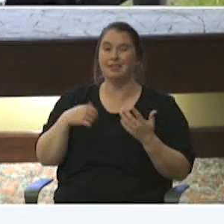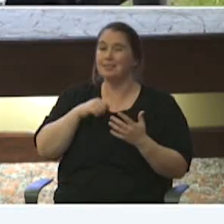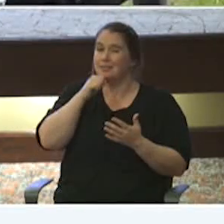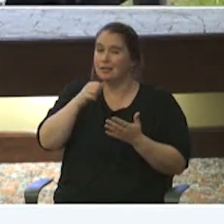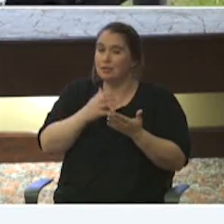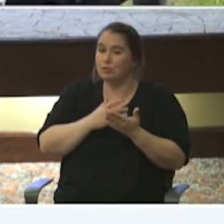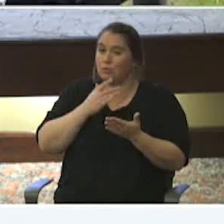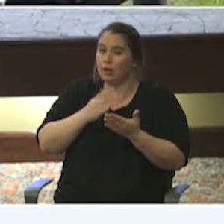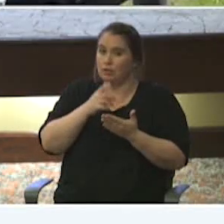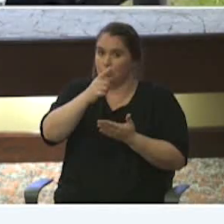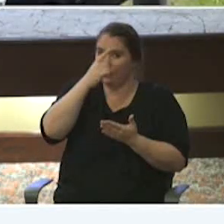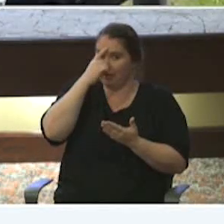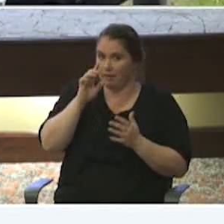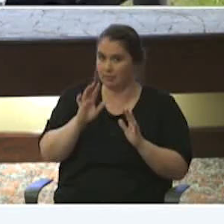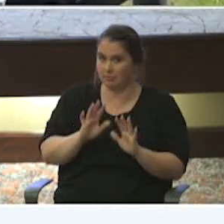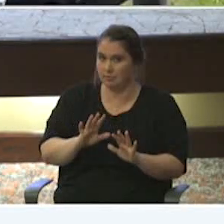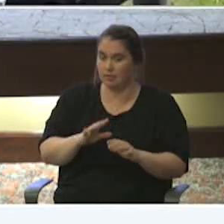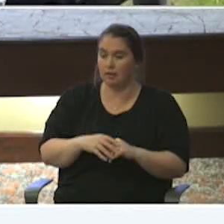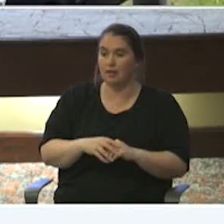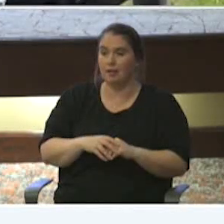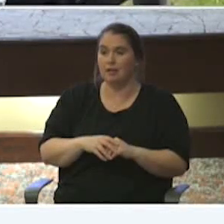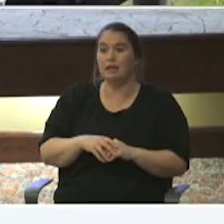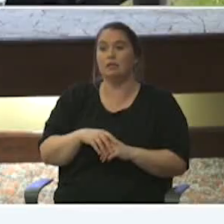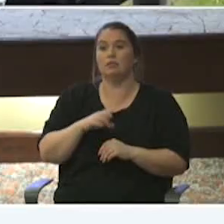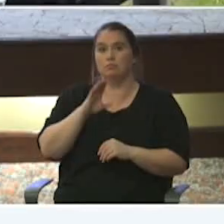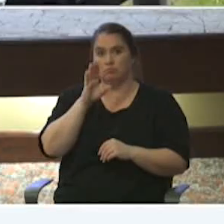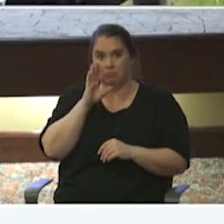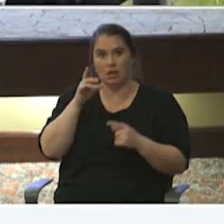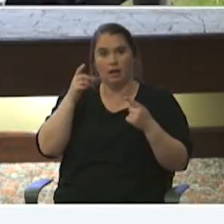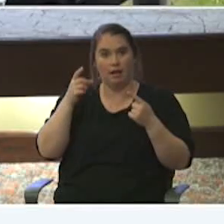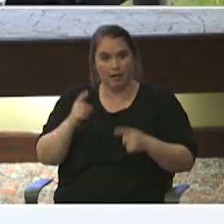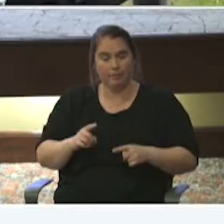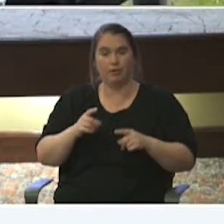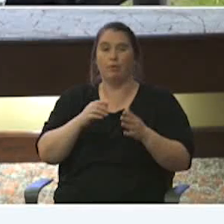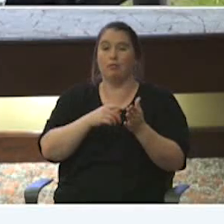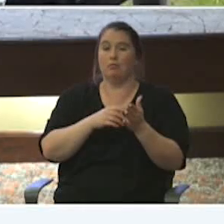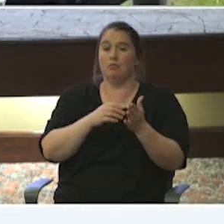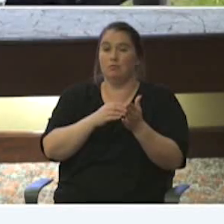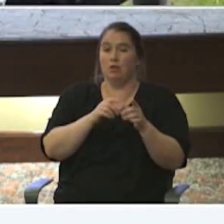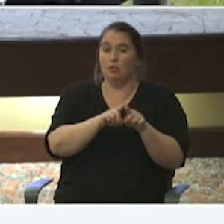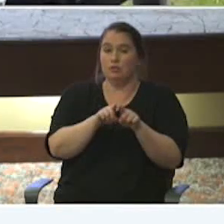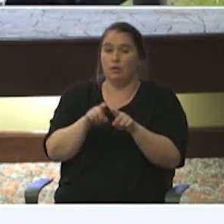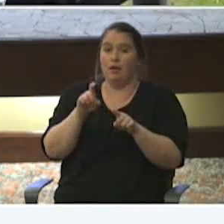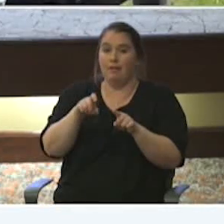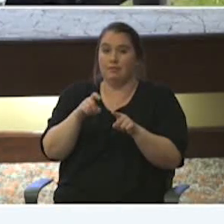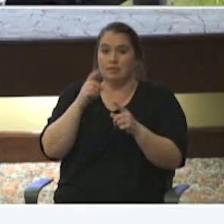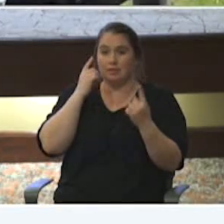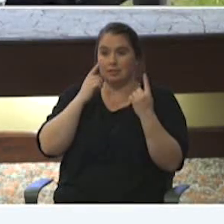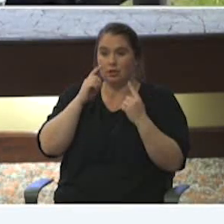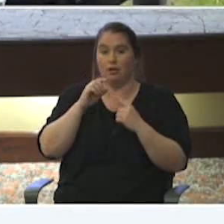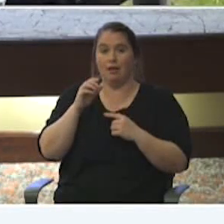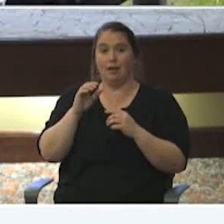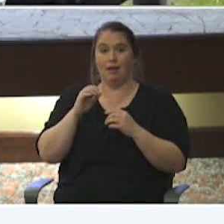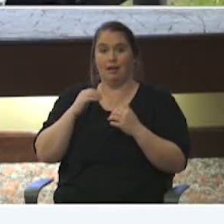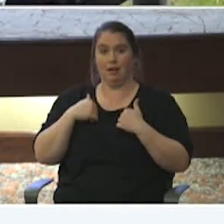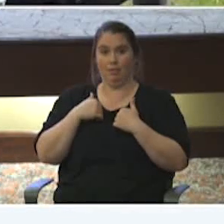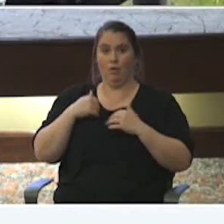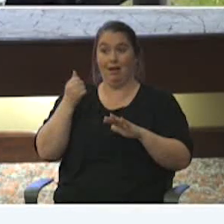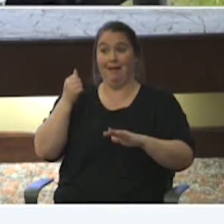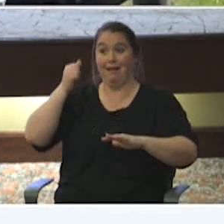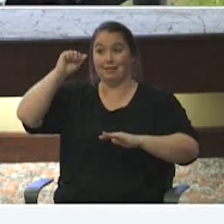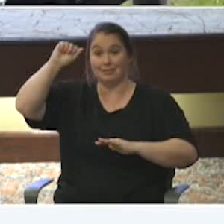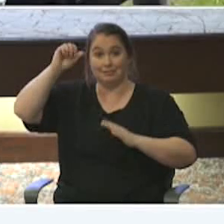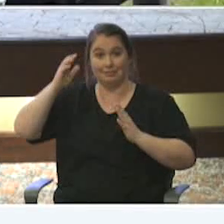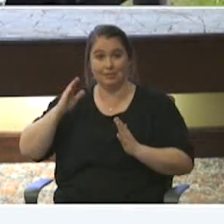as you would think. It does happen. And we also have to consider animal activists in the community who may want to free